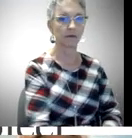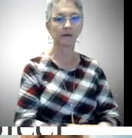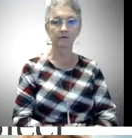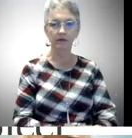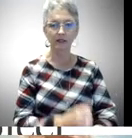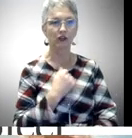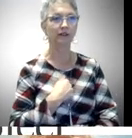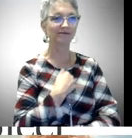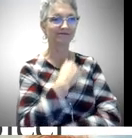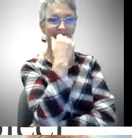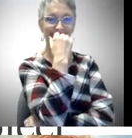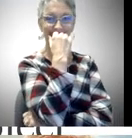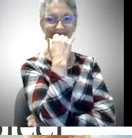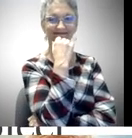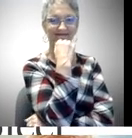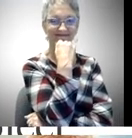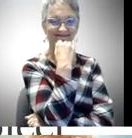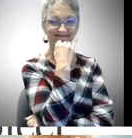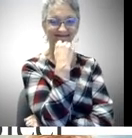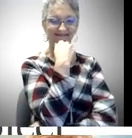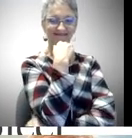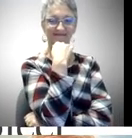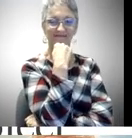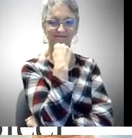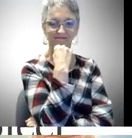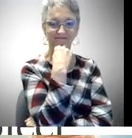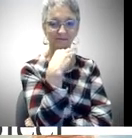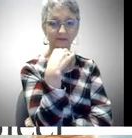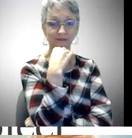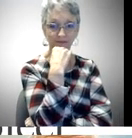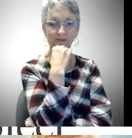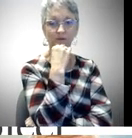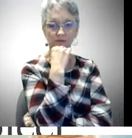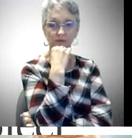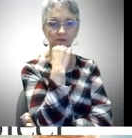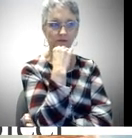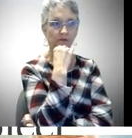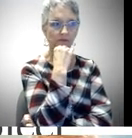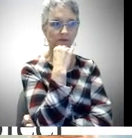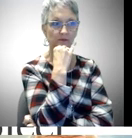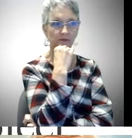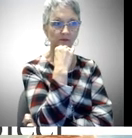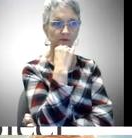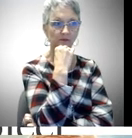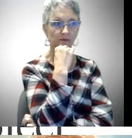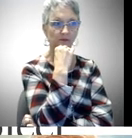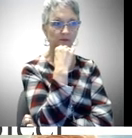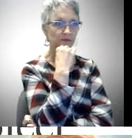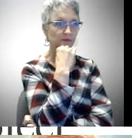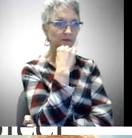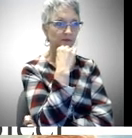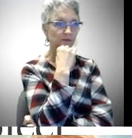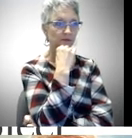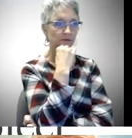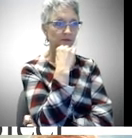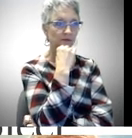back. They had volunteers who can support individuals with intellectual disabilities and